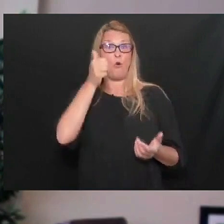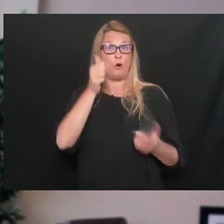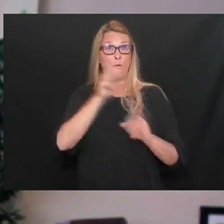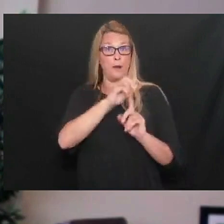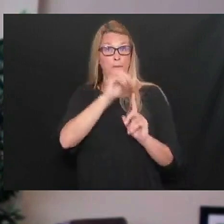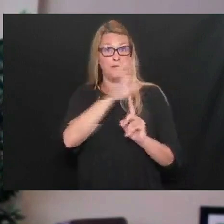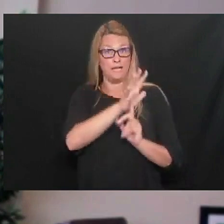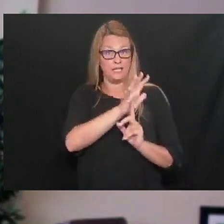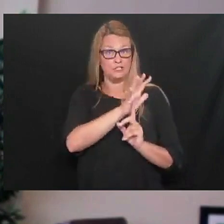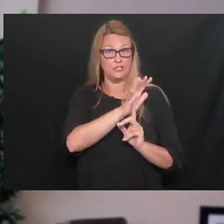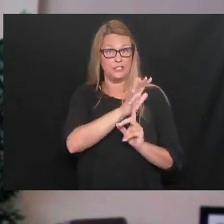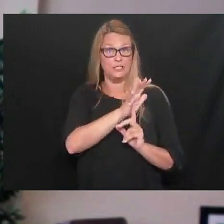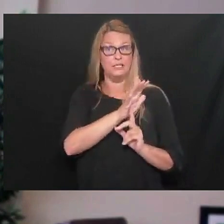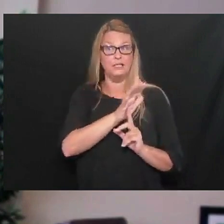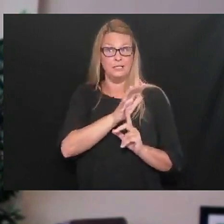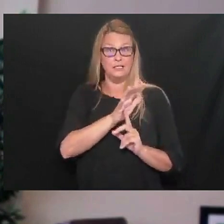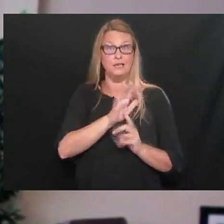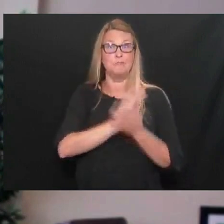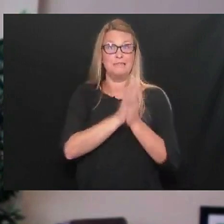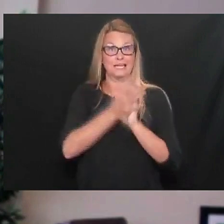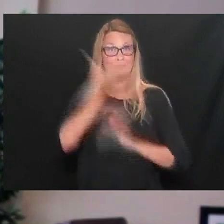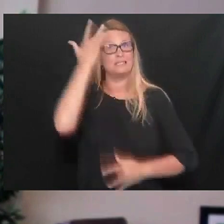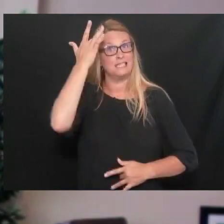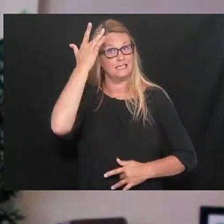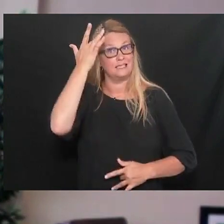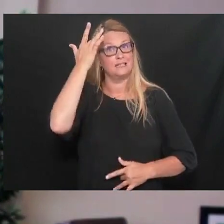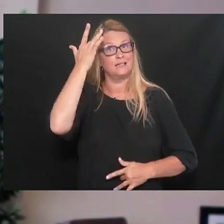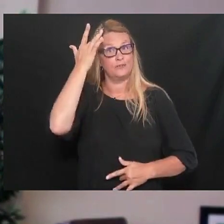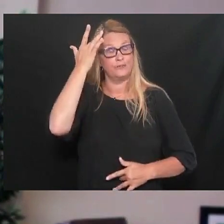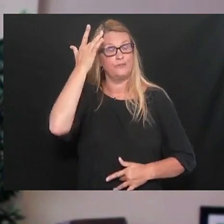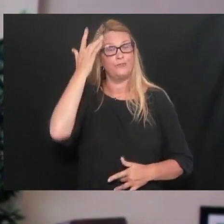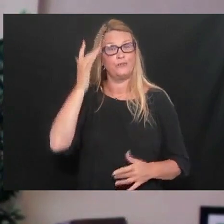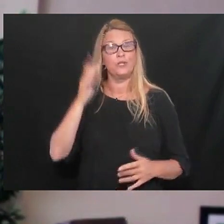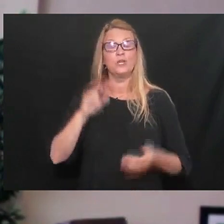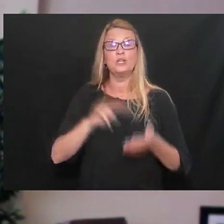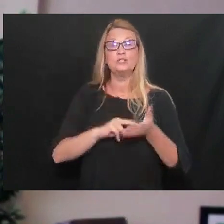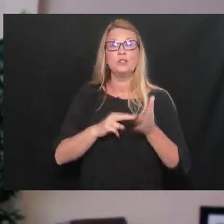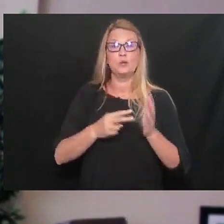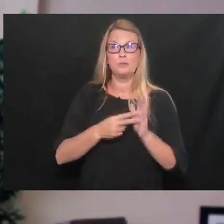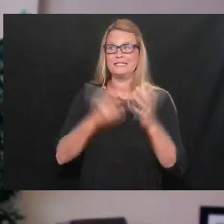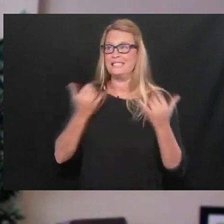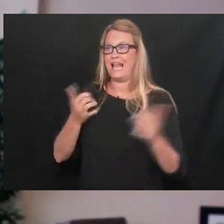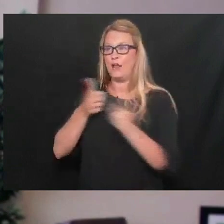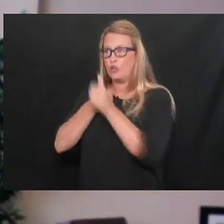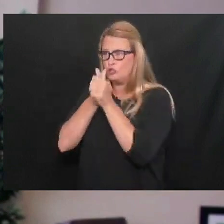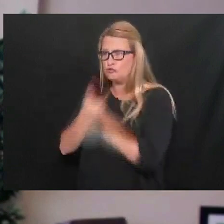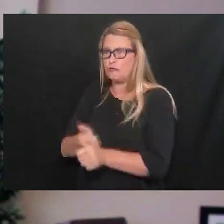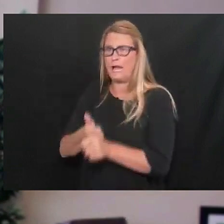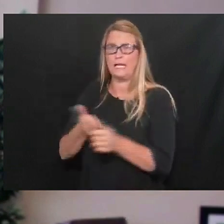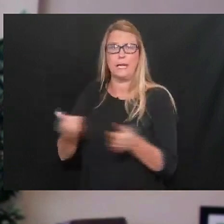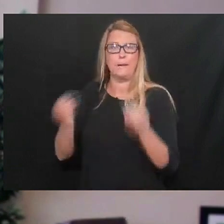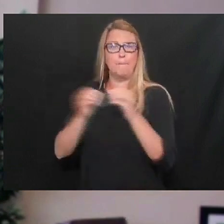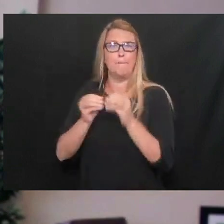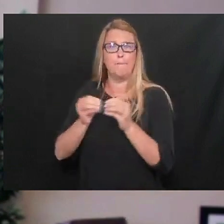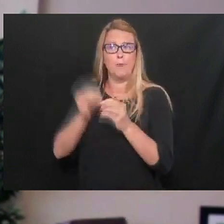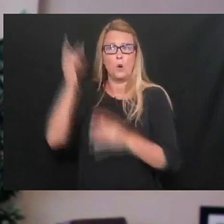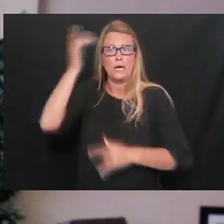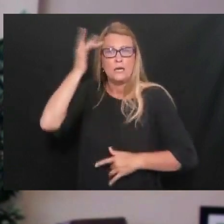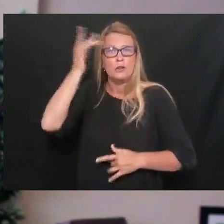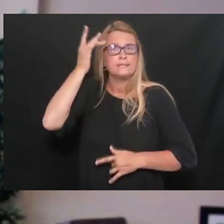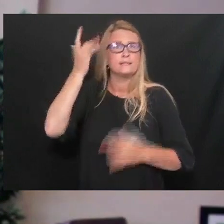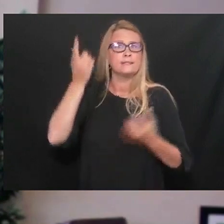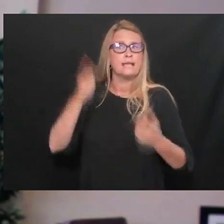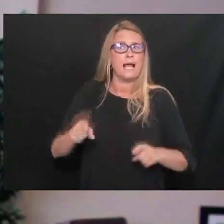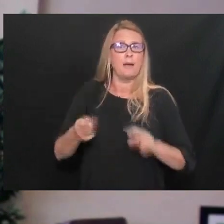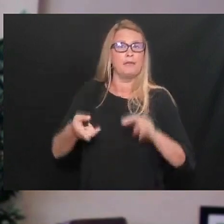medical illnesses. They saw them get sick. And as they tracked more severe illness in Israel, as their cases had gone